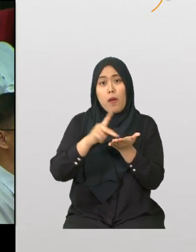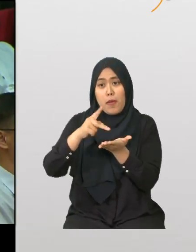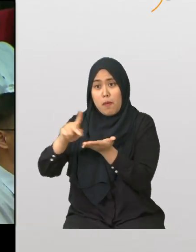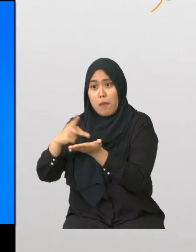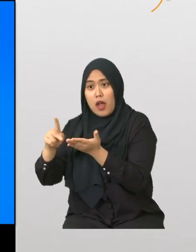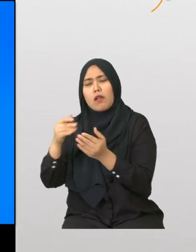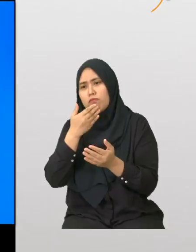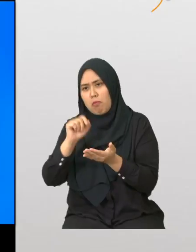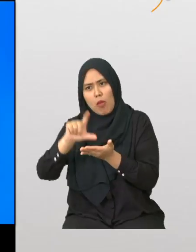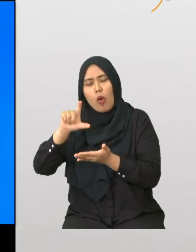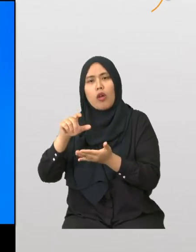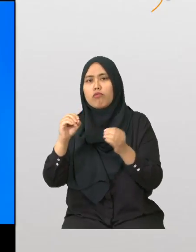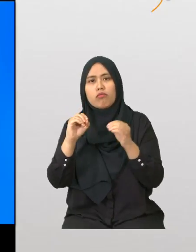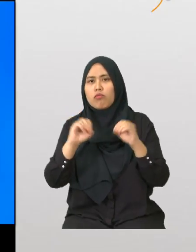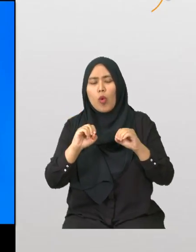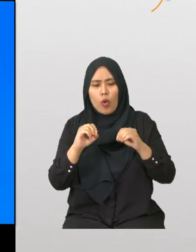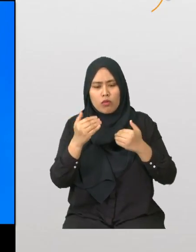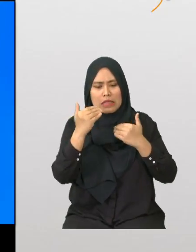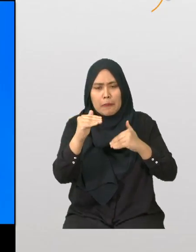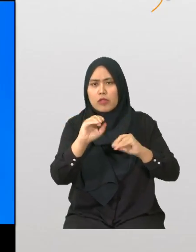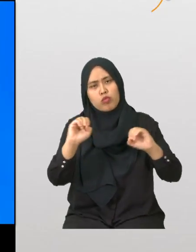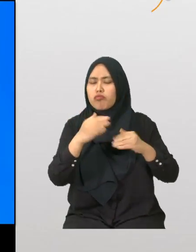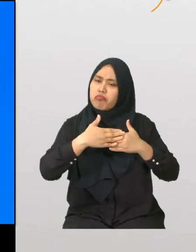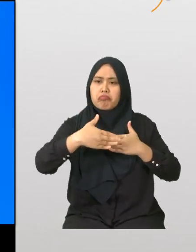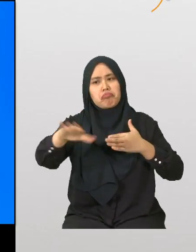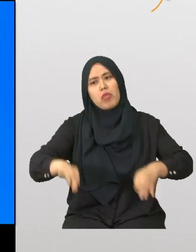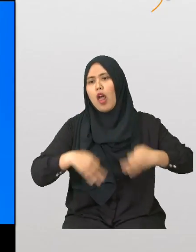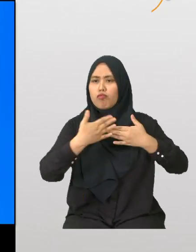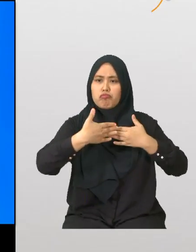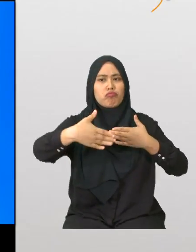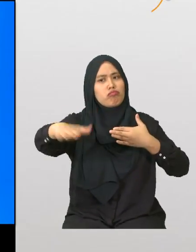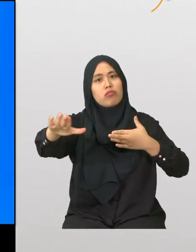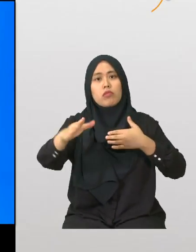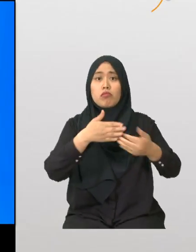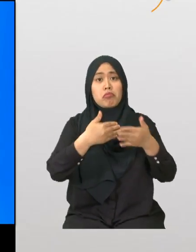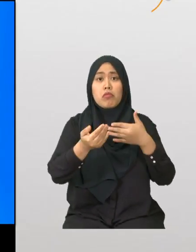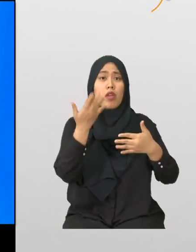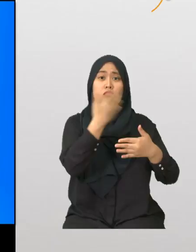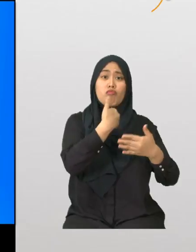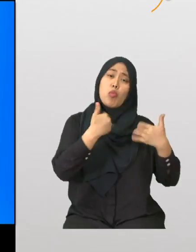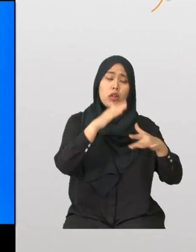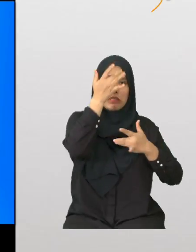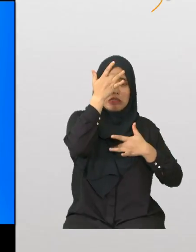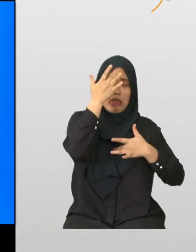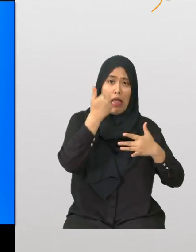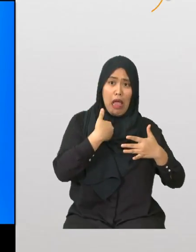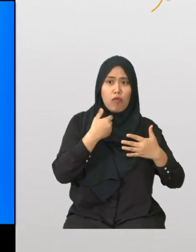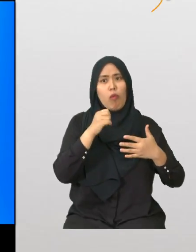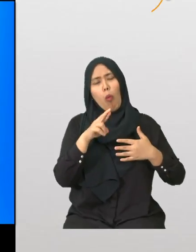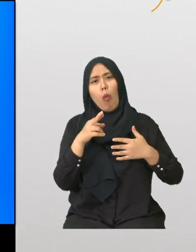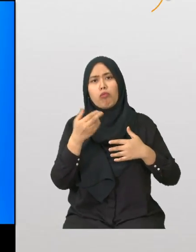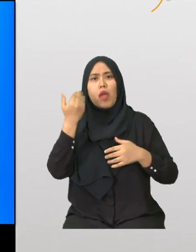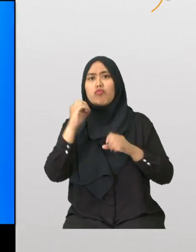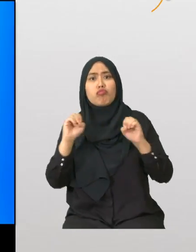lifetime claim limit. You enjoy lifelong protection even if you have pre-existing conditions or you were previously